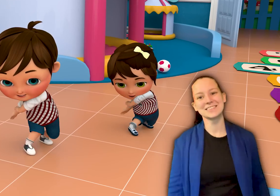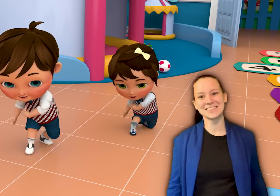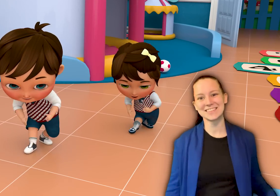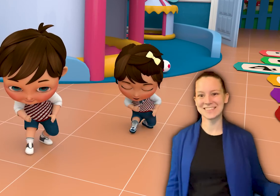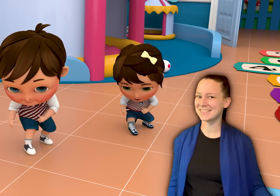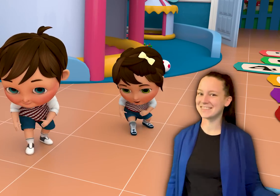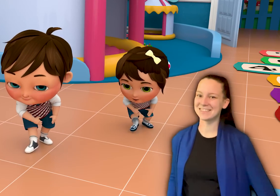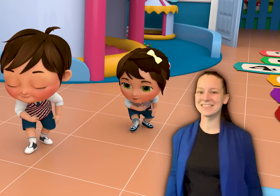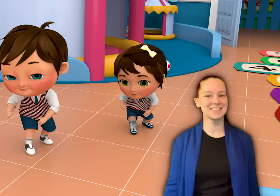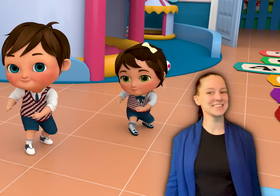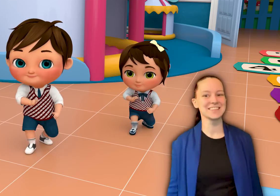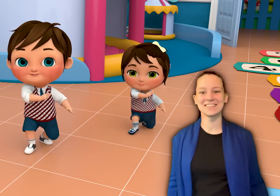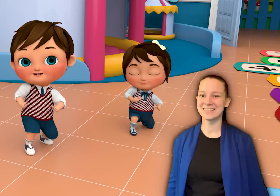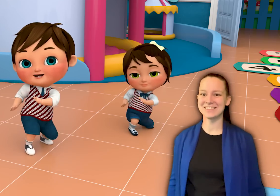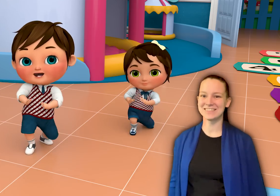day